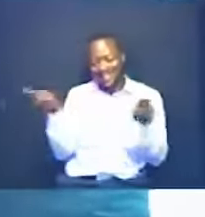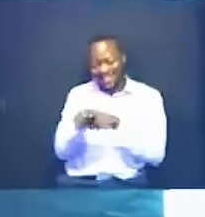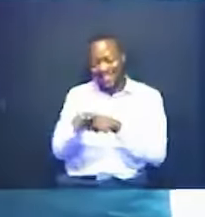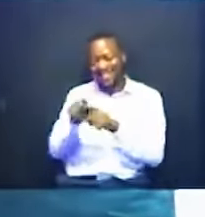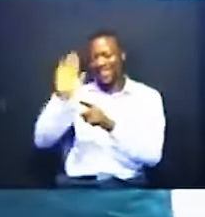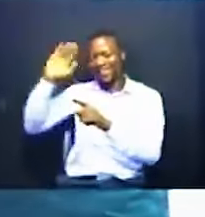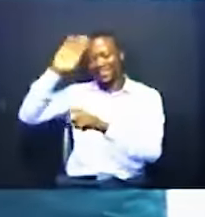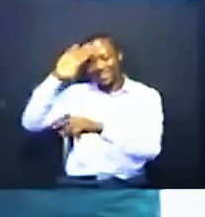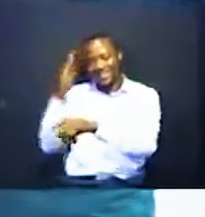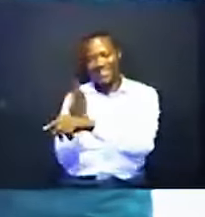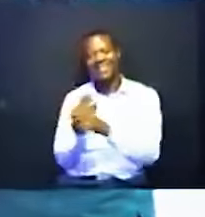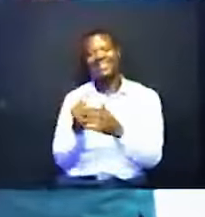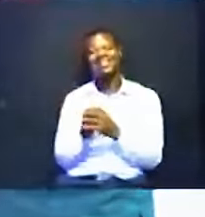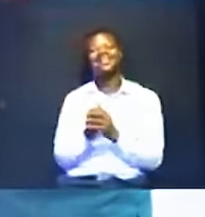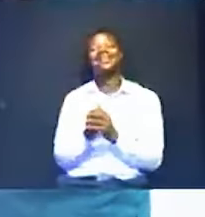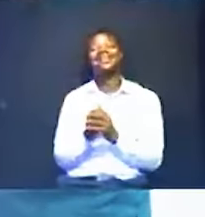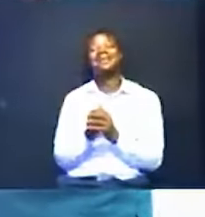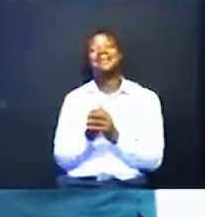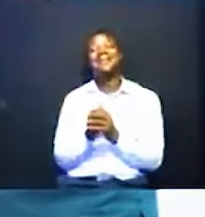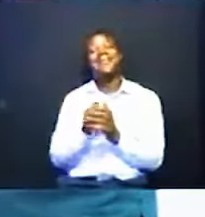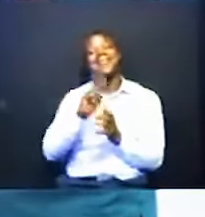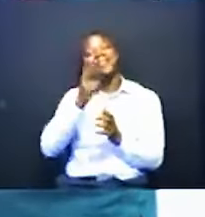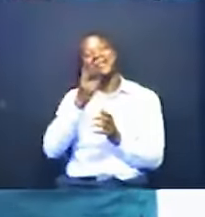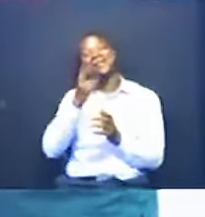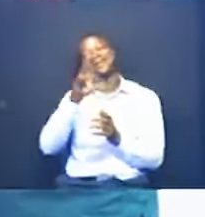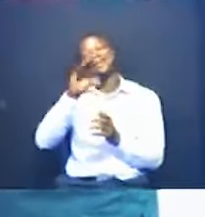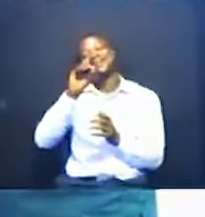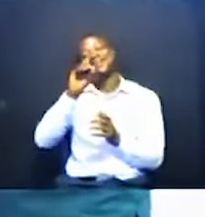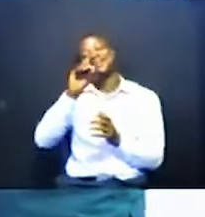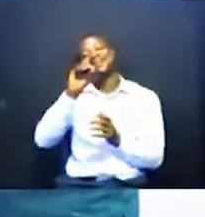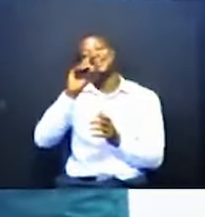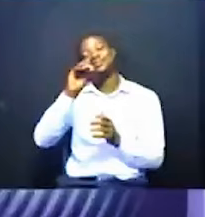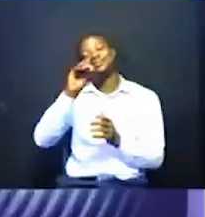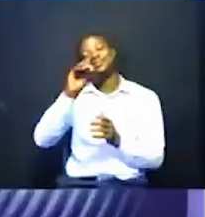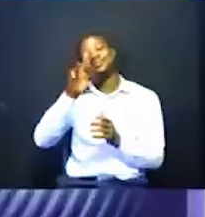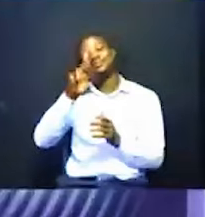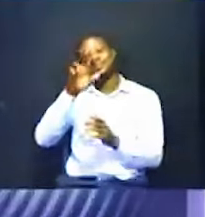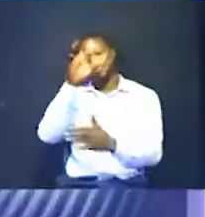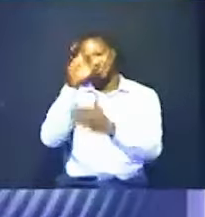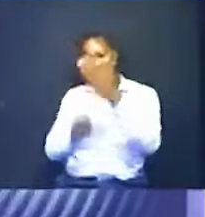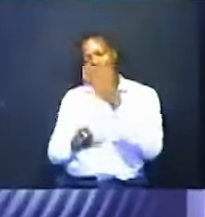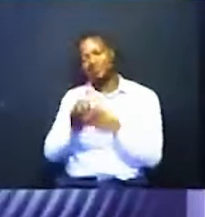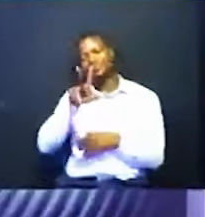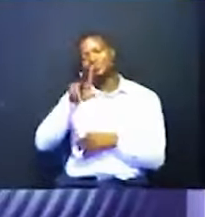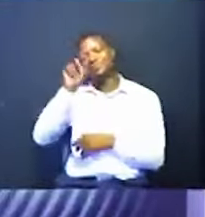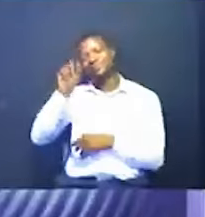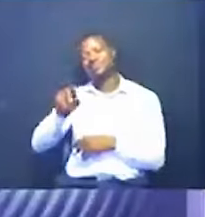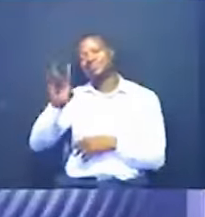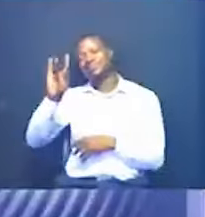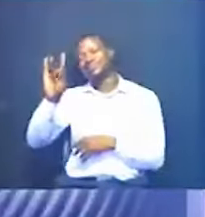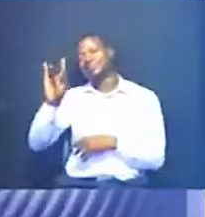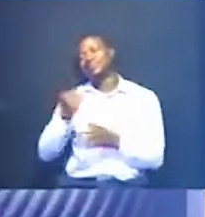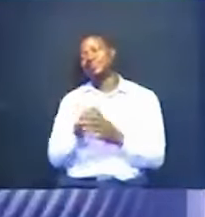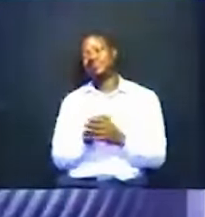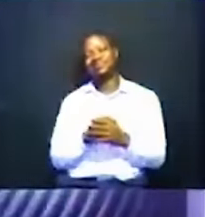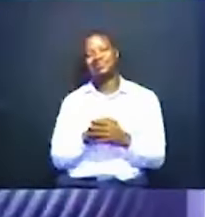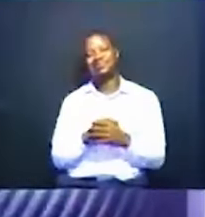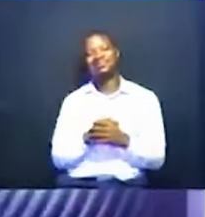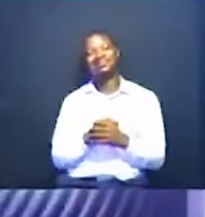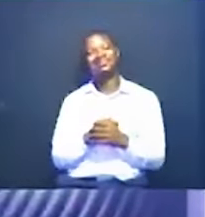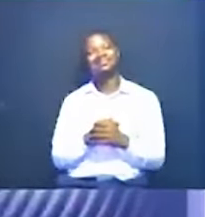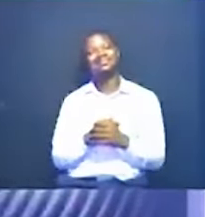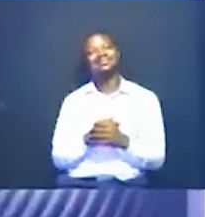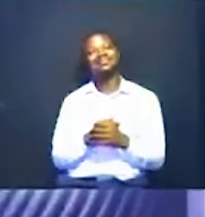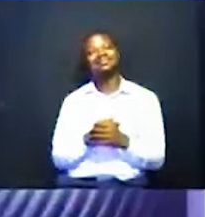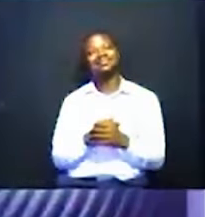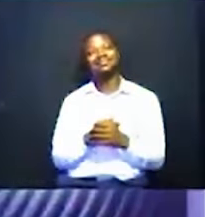tumi aye se ono. 2 Corinthians 3 verse 18. Mumi enhwe Corinthians 4 homa etoso mienu no etimiensa enyimu dun wotwe